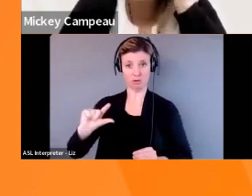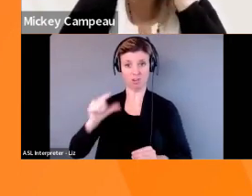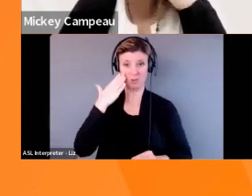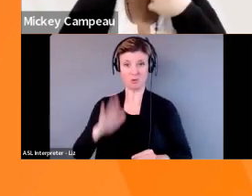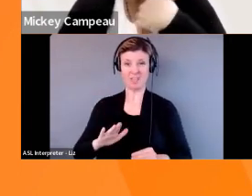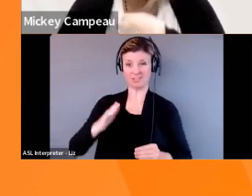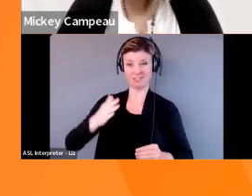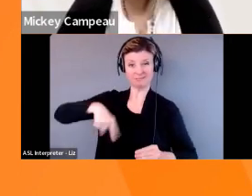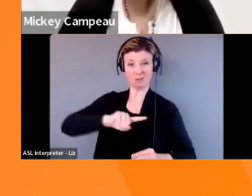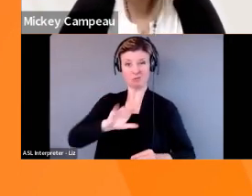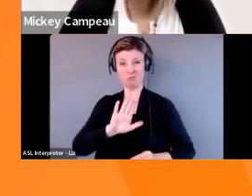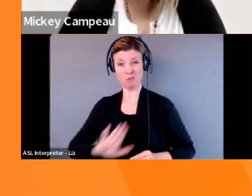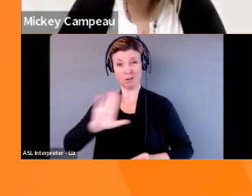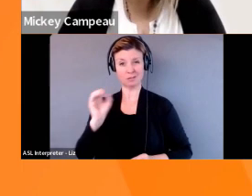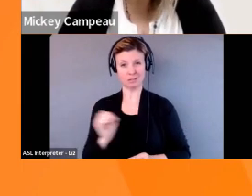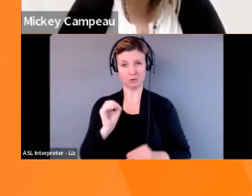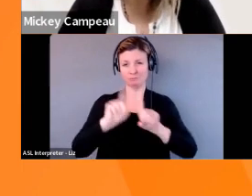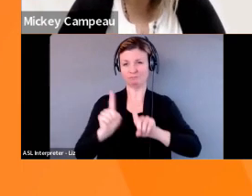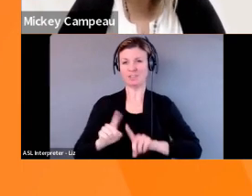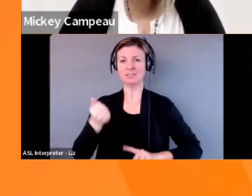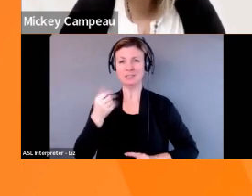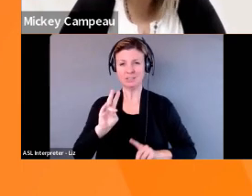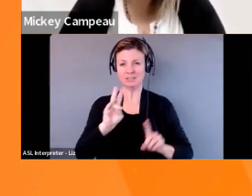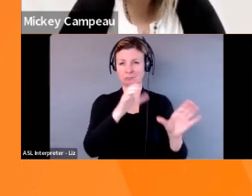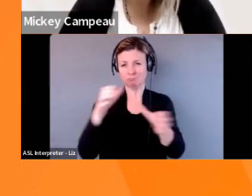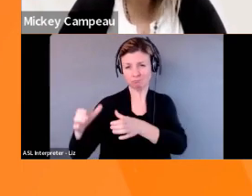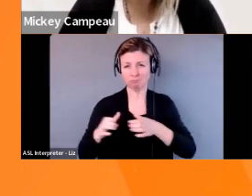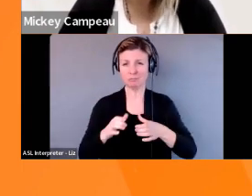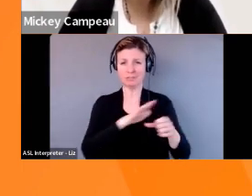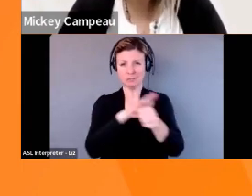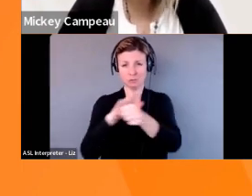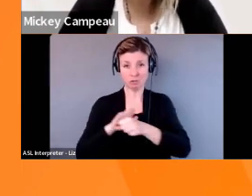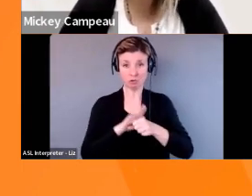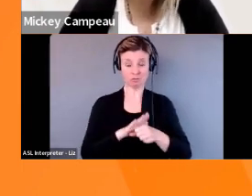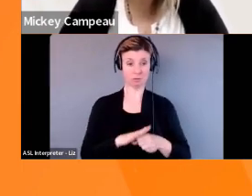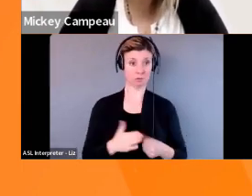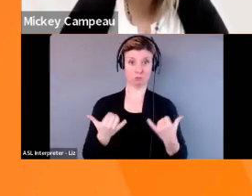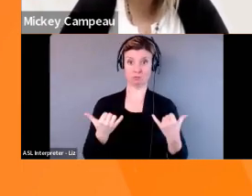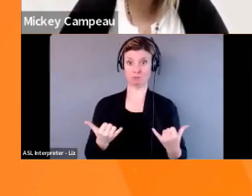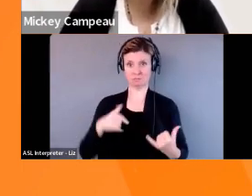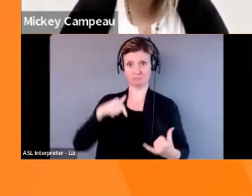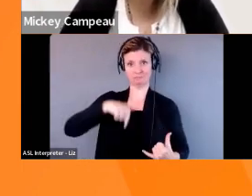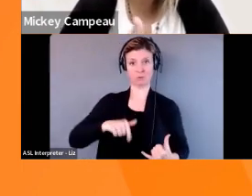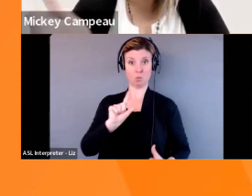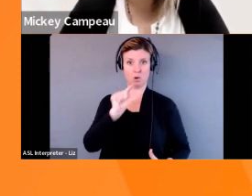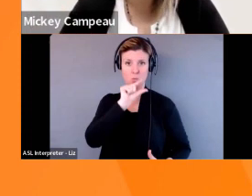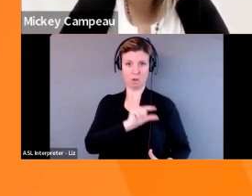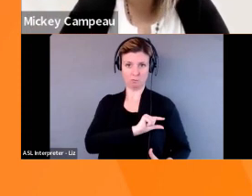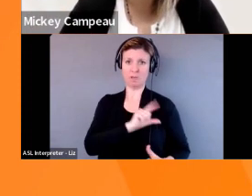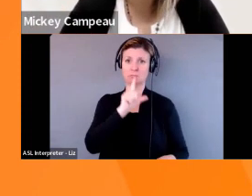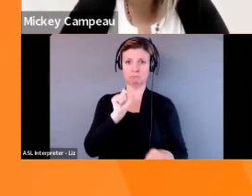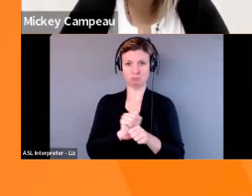in Ontario. And while we are indeed located in Guelph, we service the full